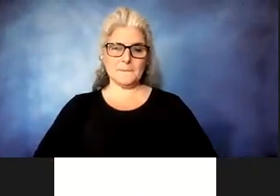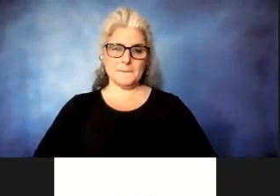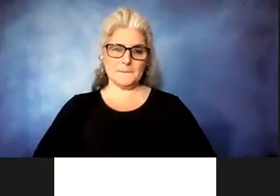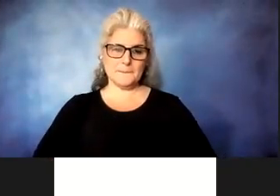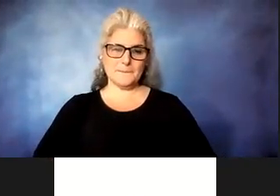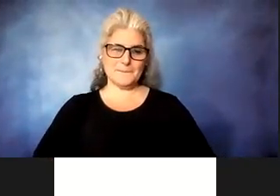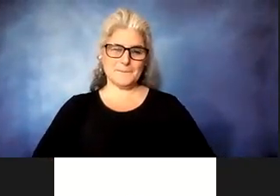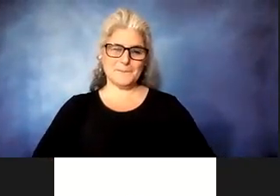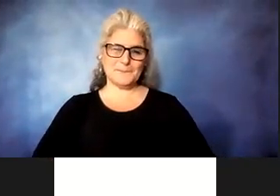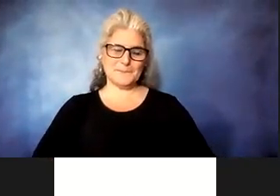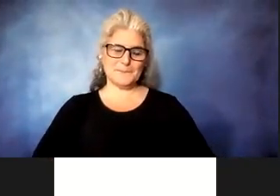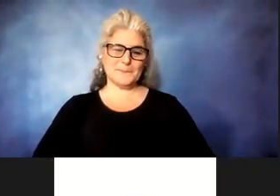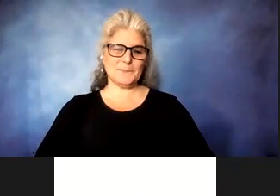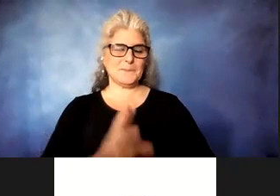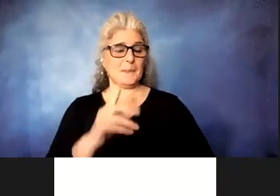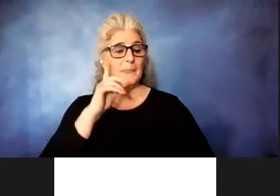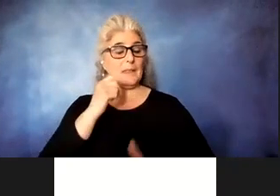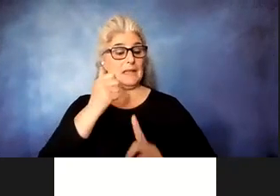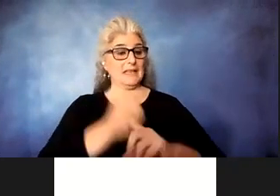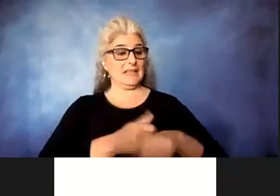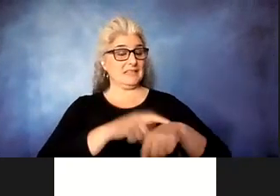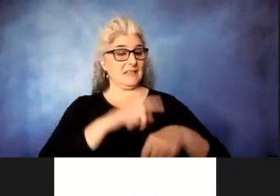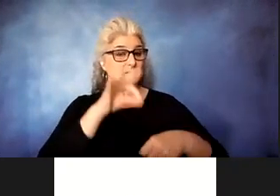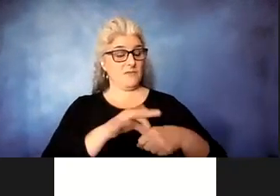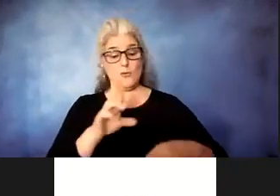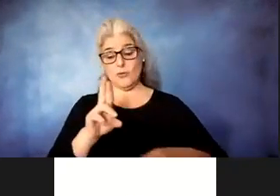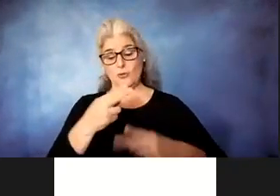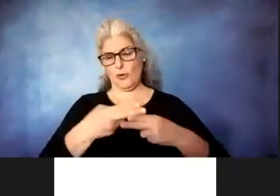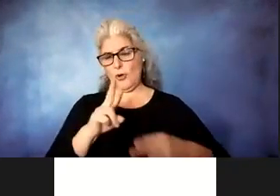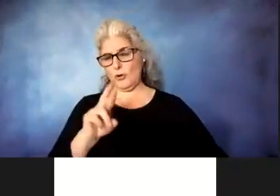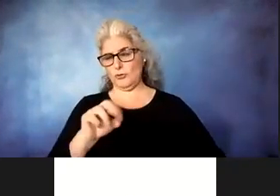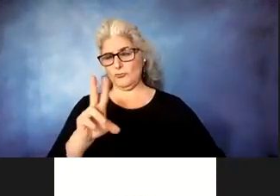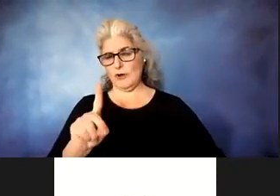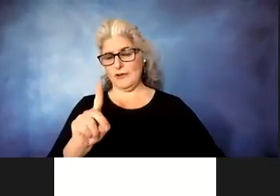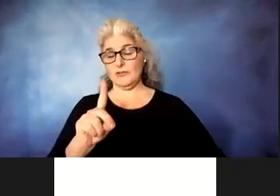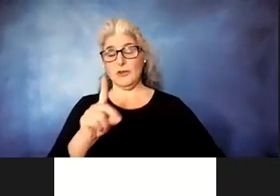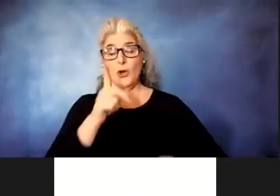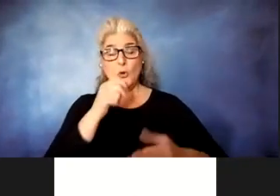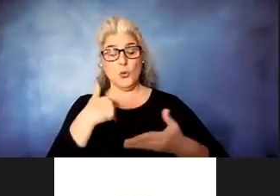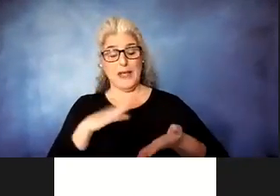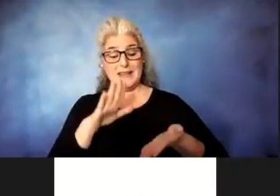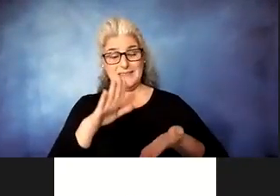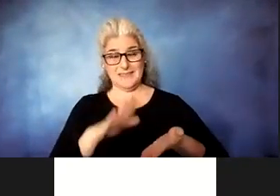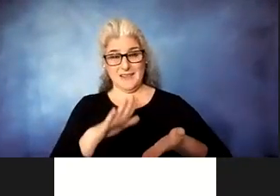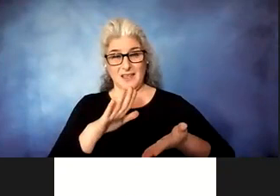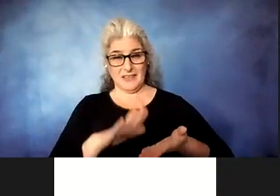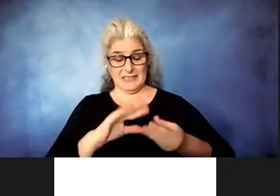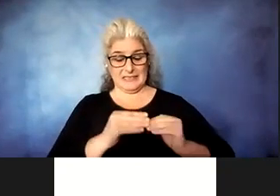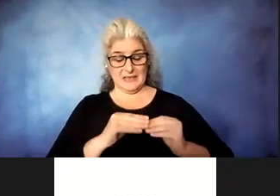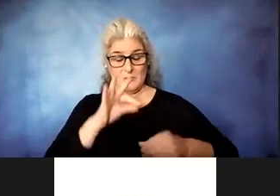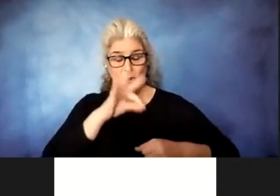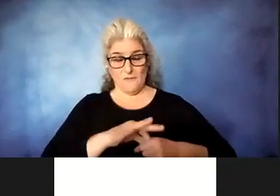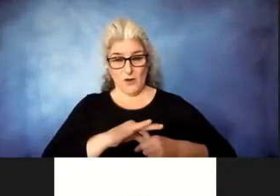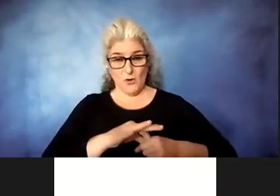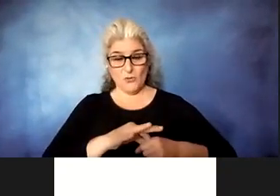Okay, so in each round, the candidate with the fewest votes is eliminated. And I'm going to explain the rest of this process by walking through a single